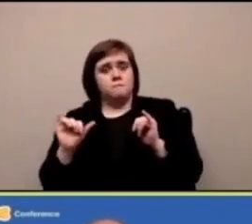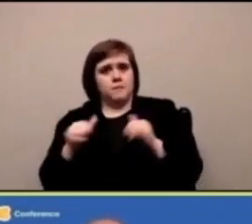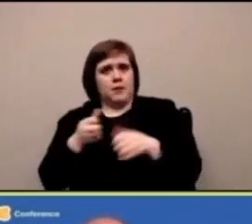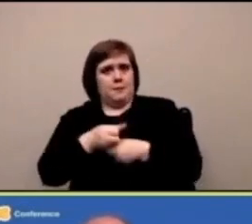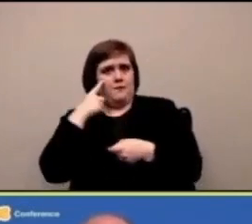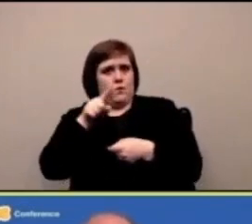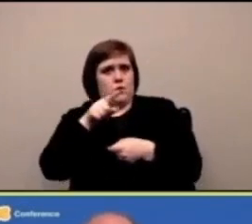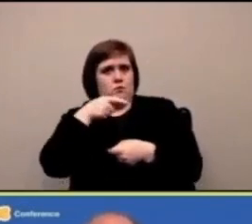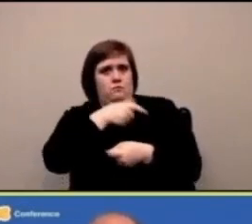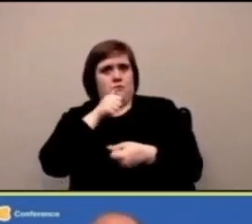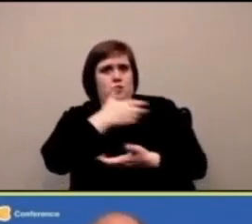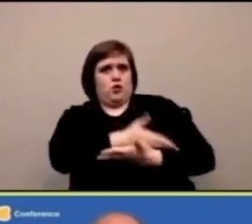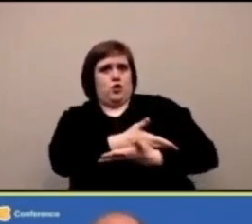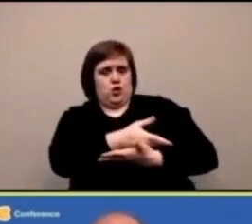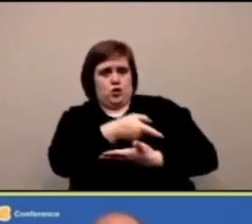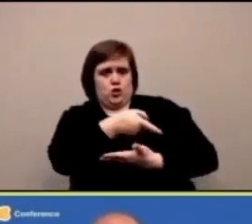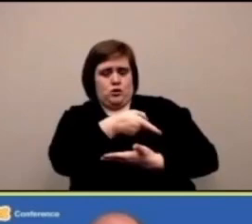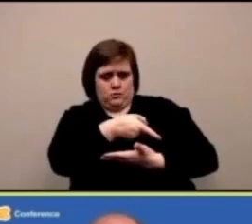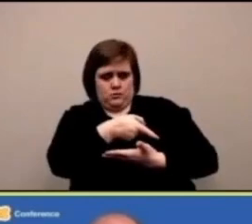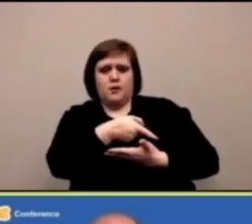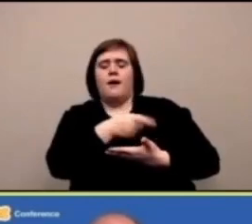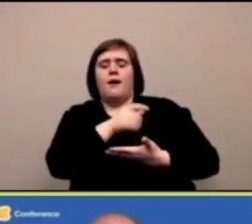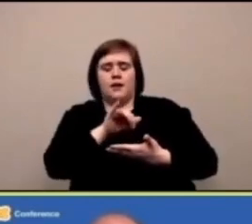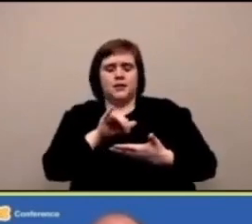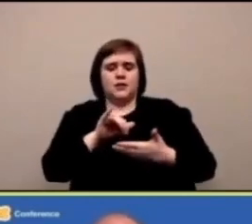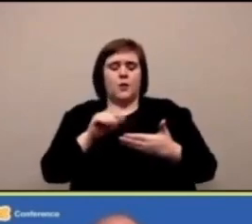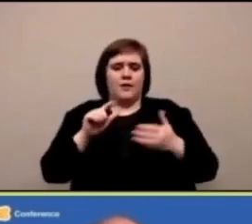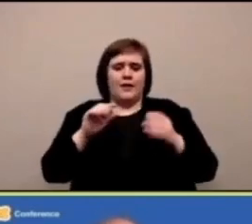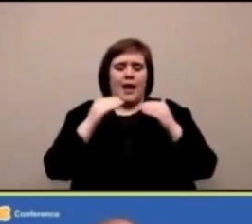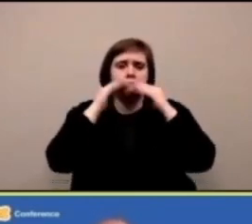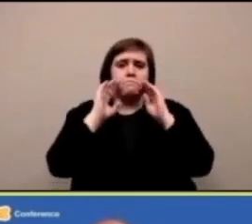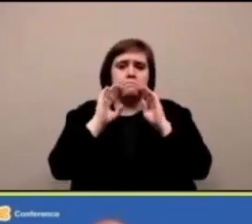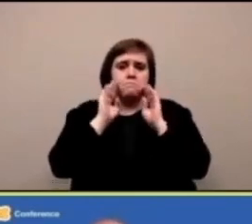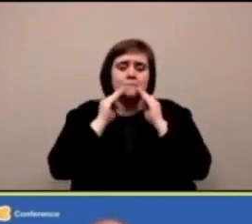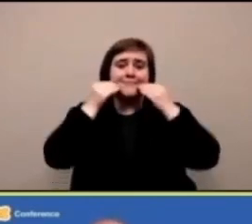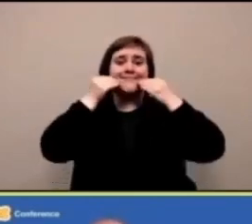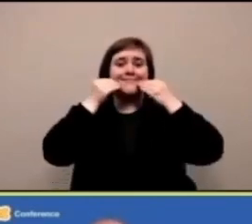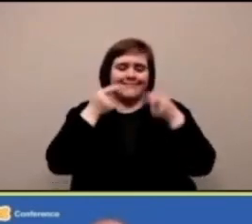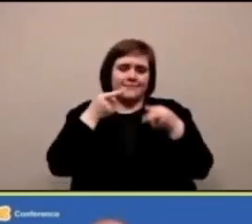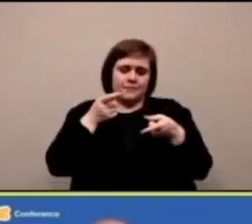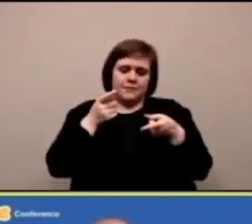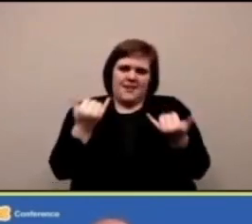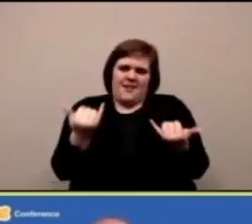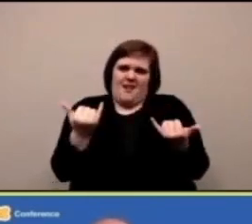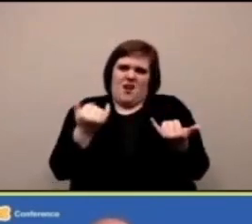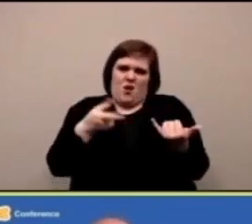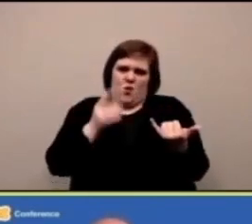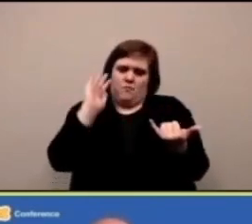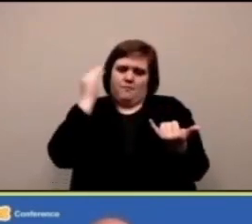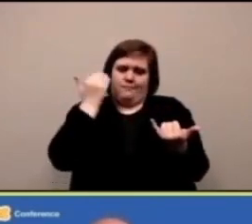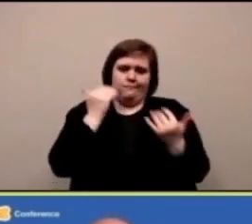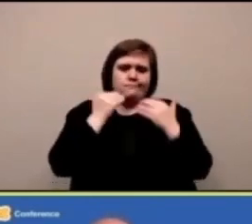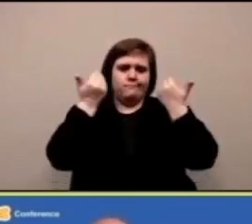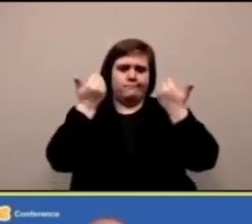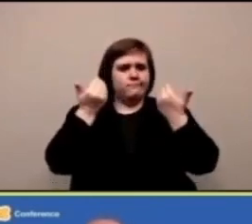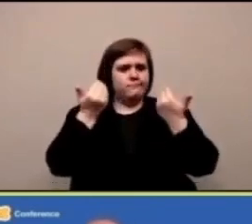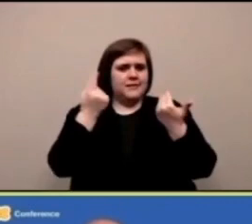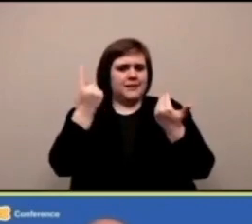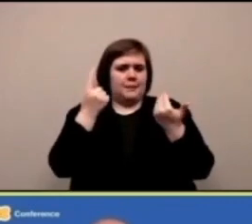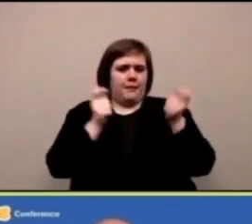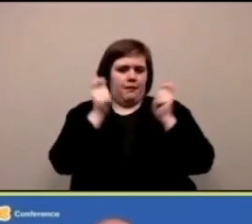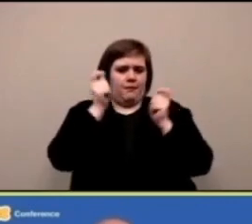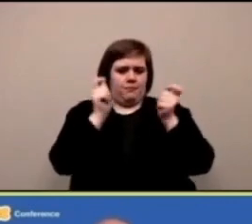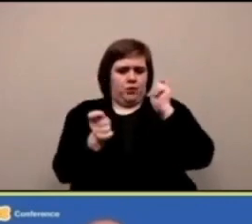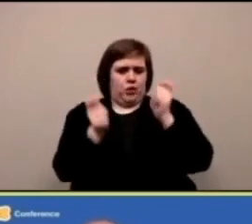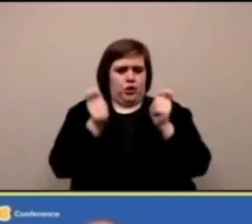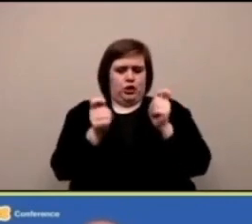this for or putting this together for. So I could easily take this and turn it upside down and changing the expression in something simple like that.